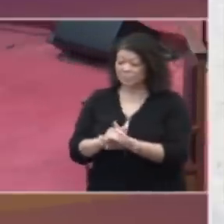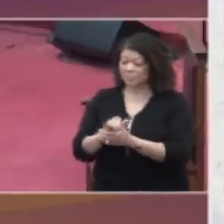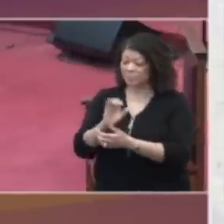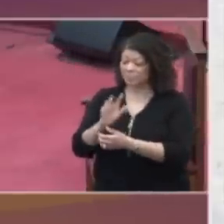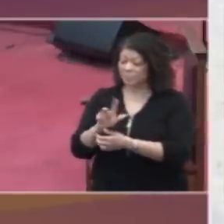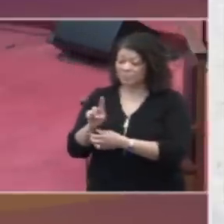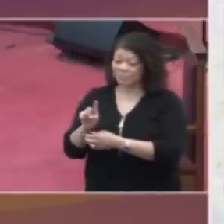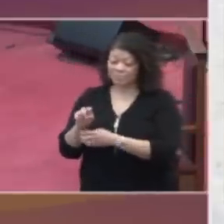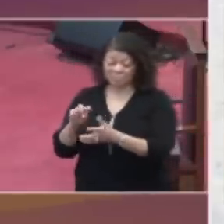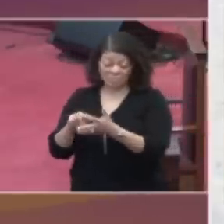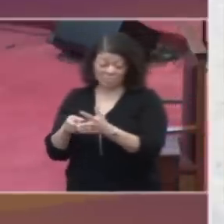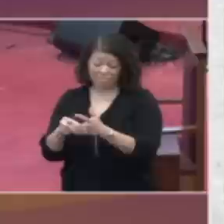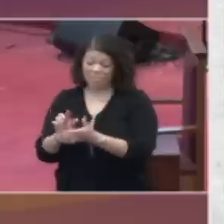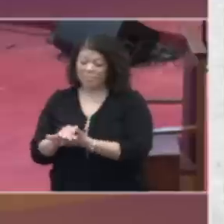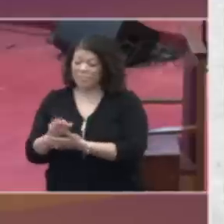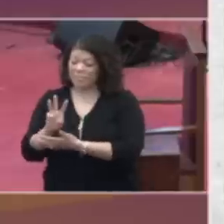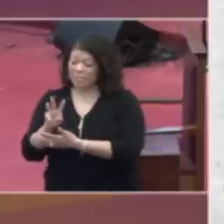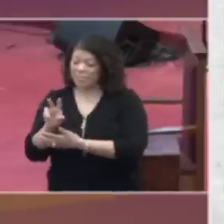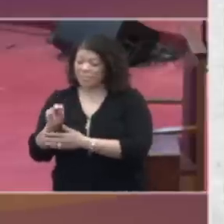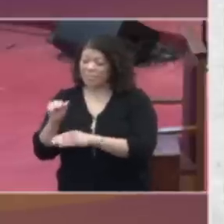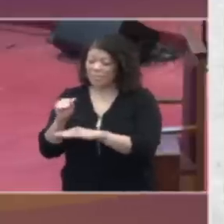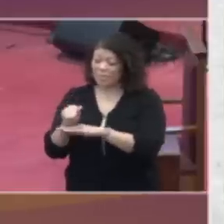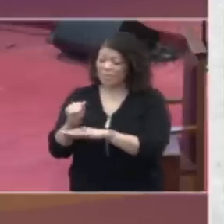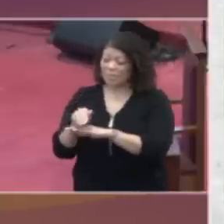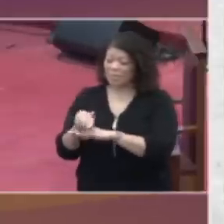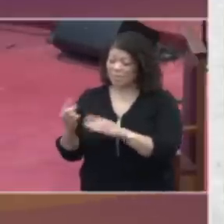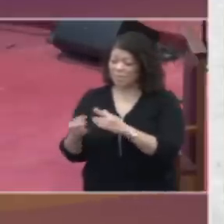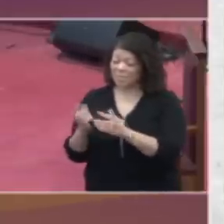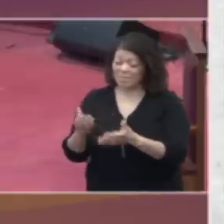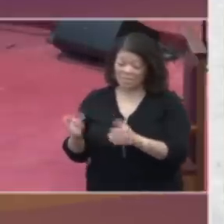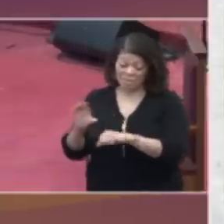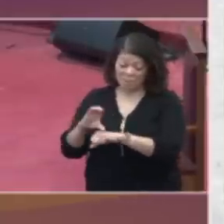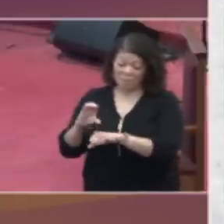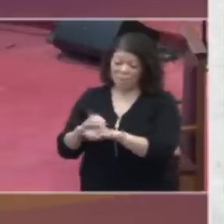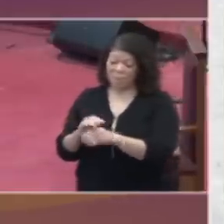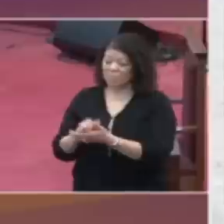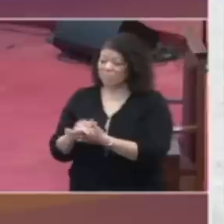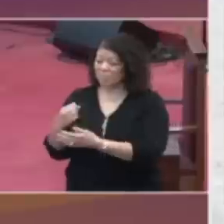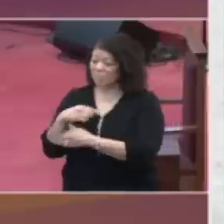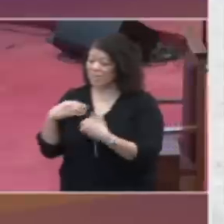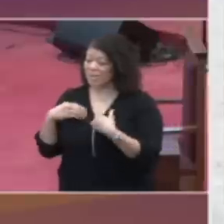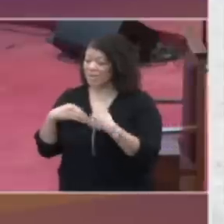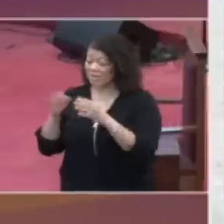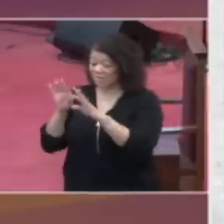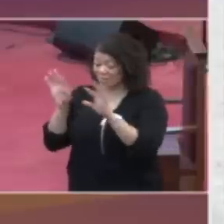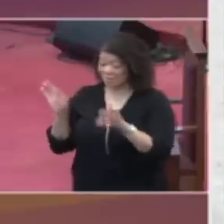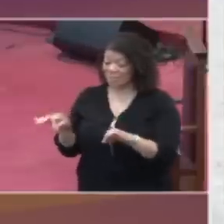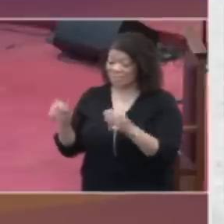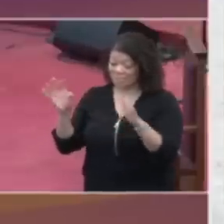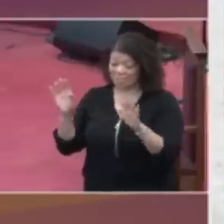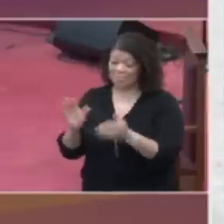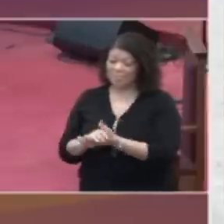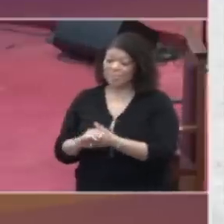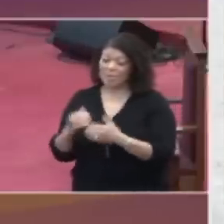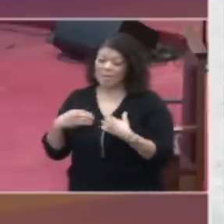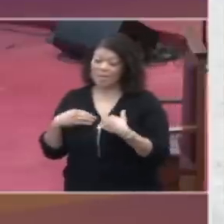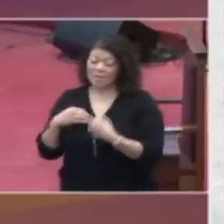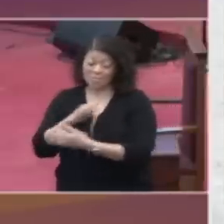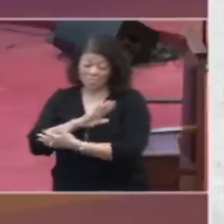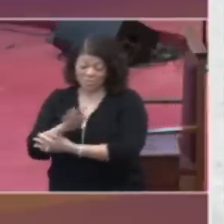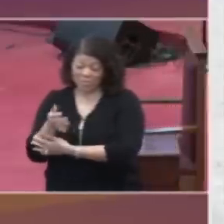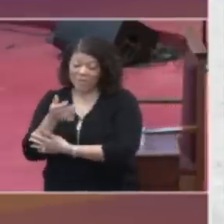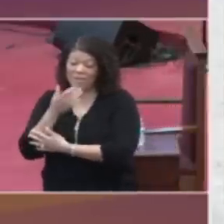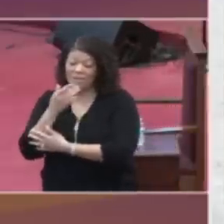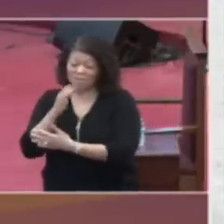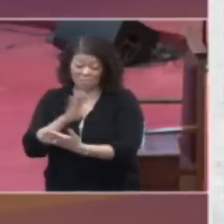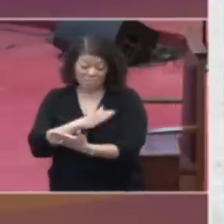at 6:30. So what I want you to come. When you get there, you fill out a little form, put your information down, name, you know, all that. And then just have a song, your favorite song. I